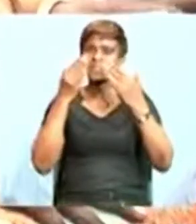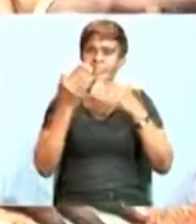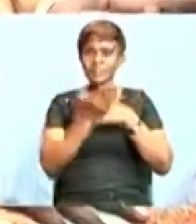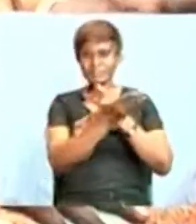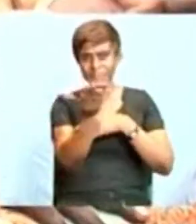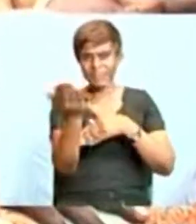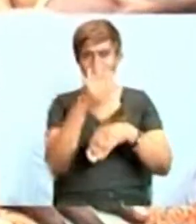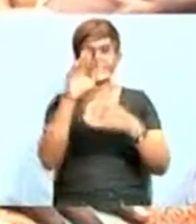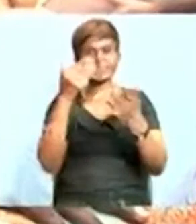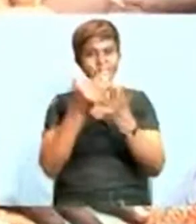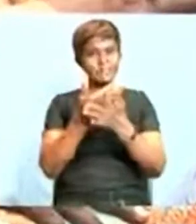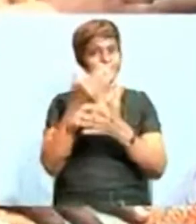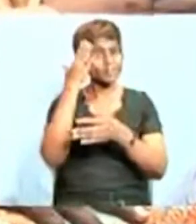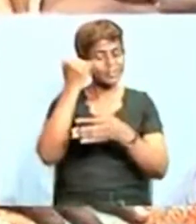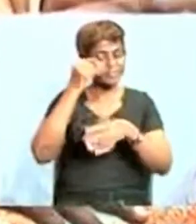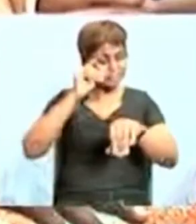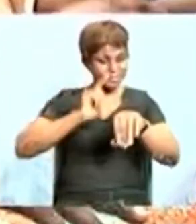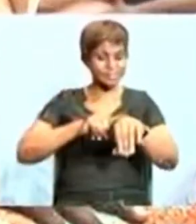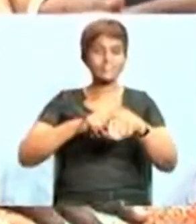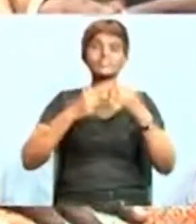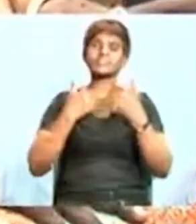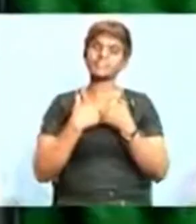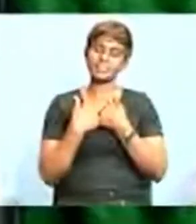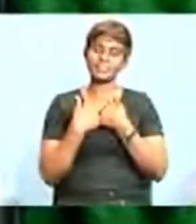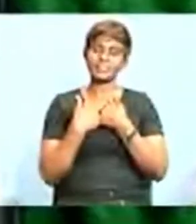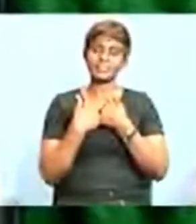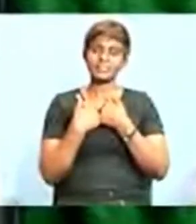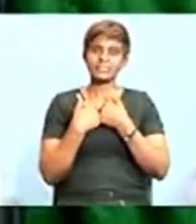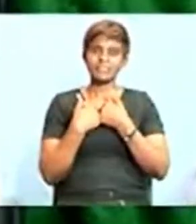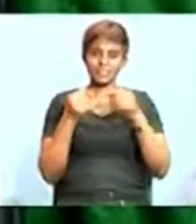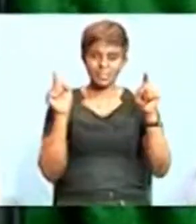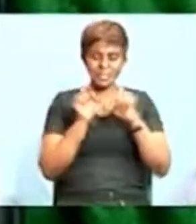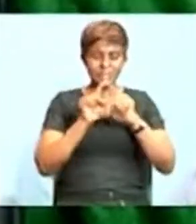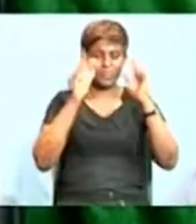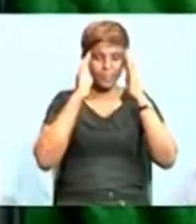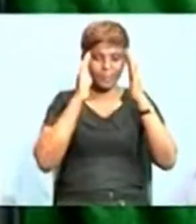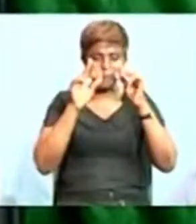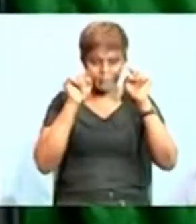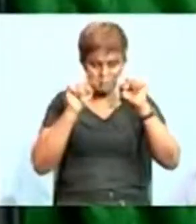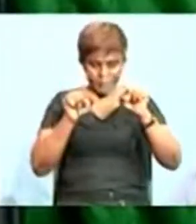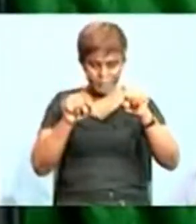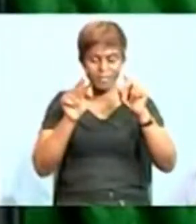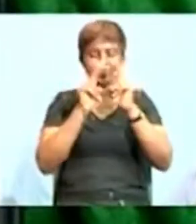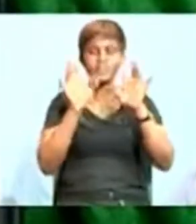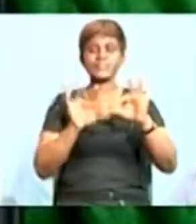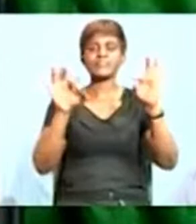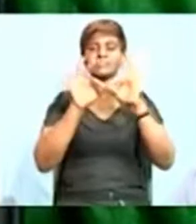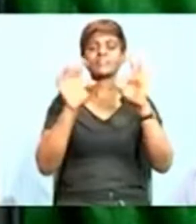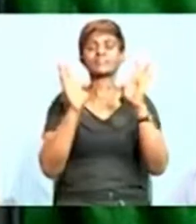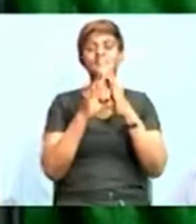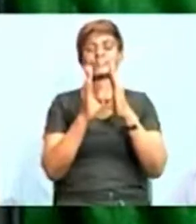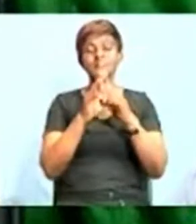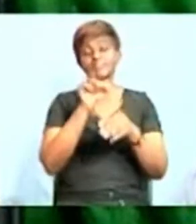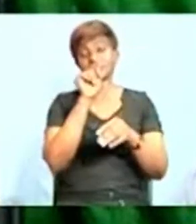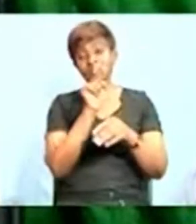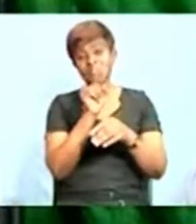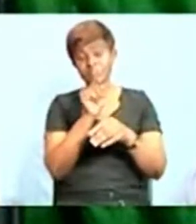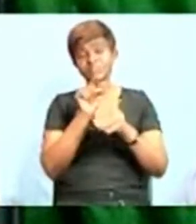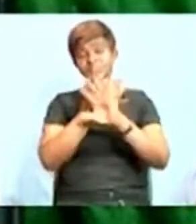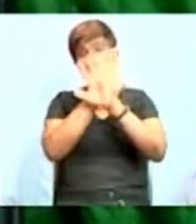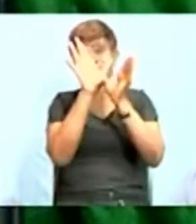all for finding time and attend this important meeting. This is a